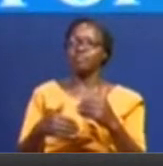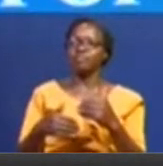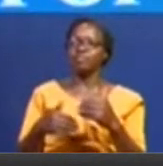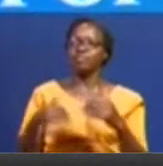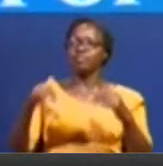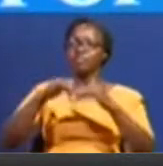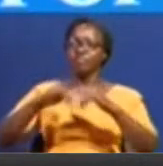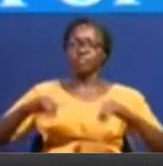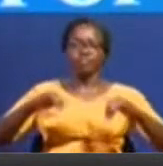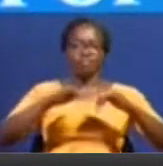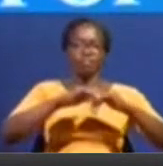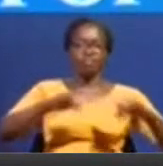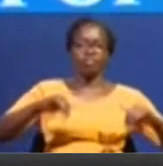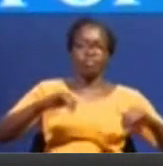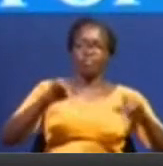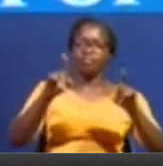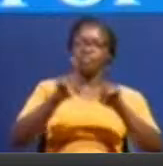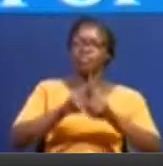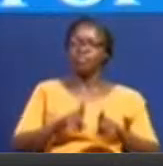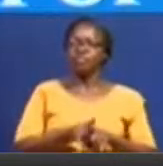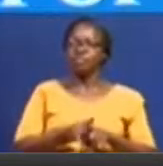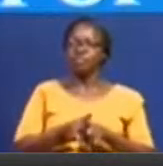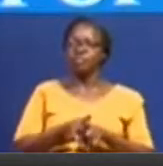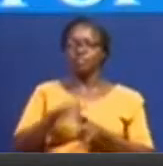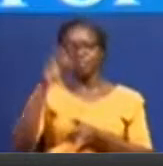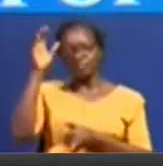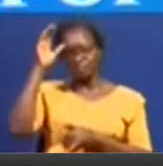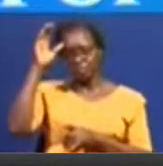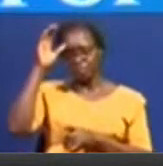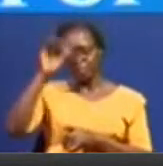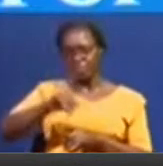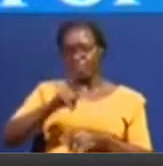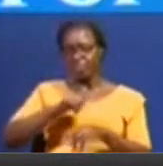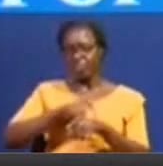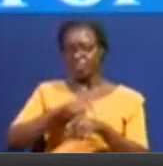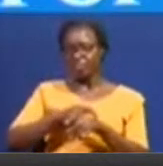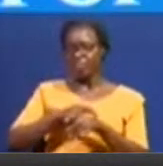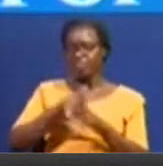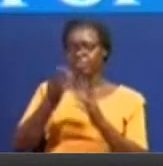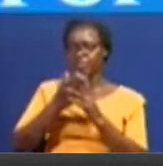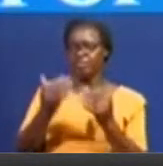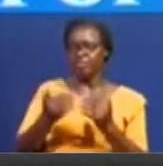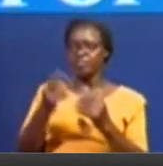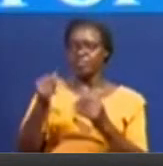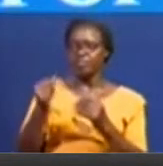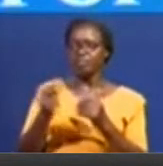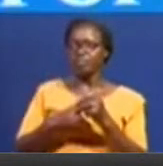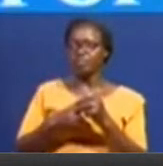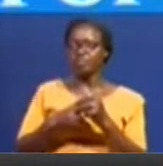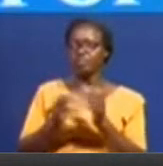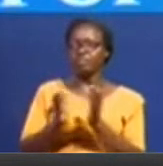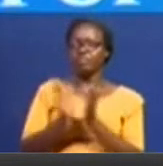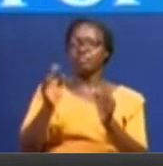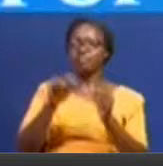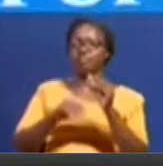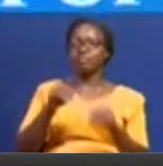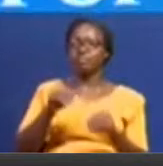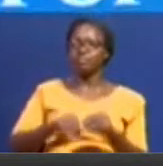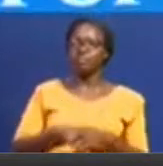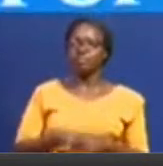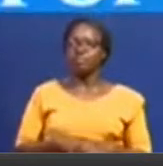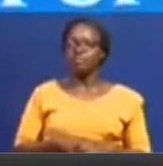delineation, while also considering that the timelines between now and the 2027 general election.